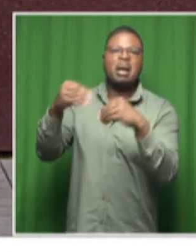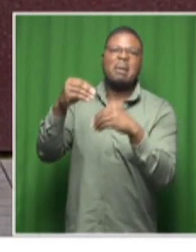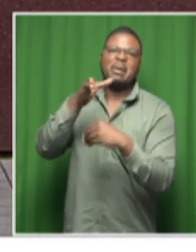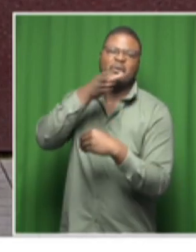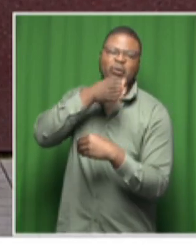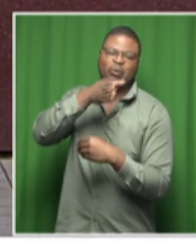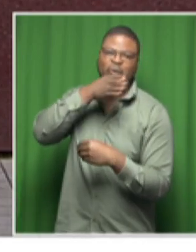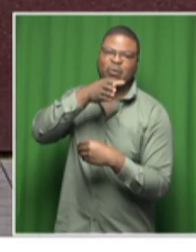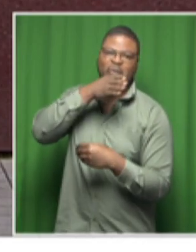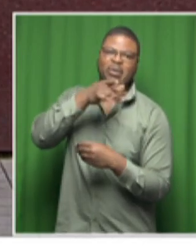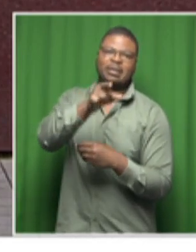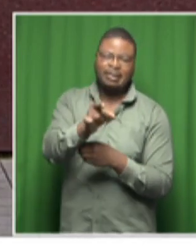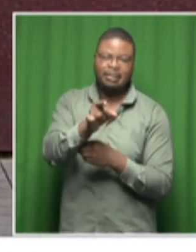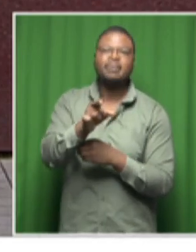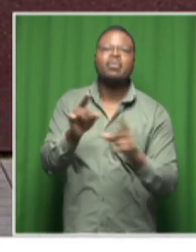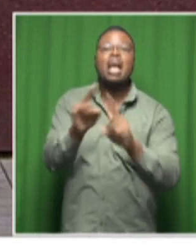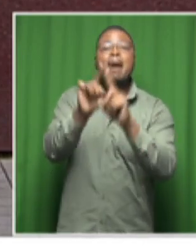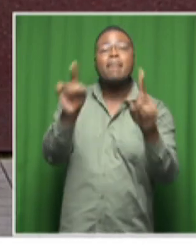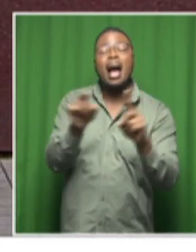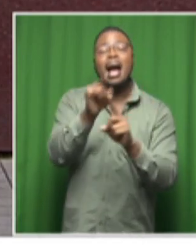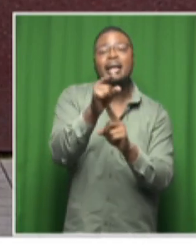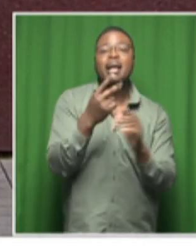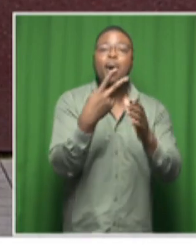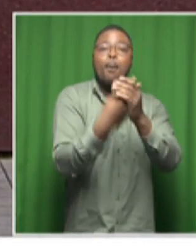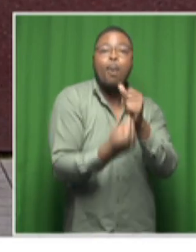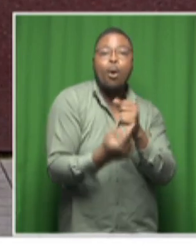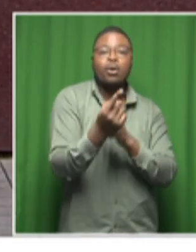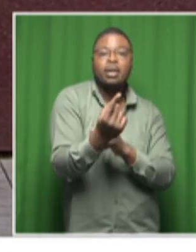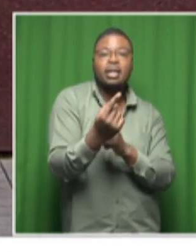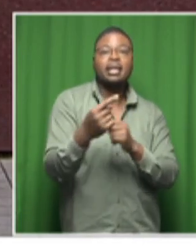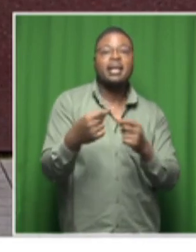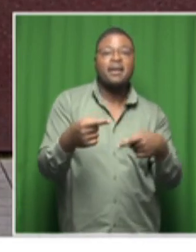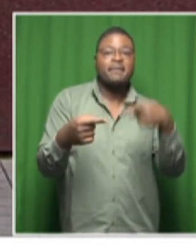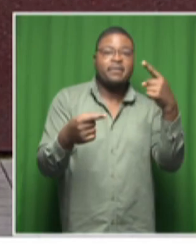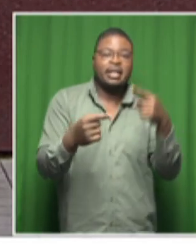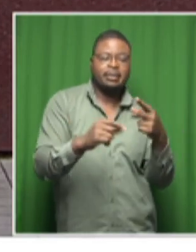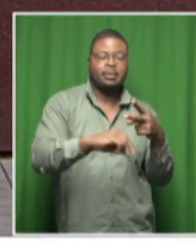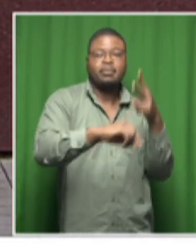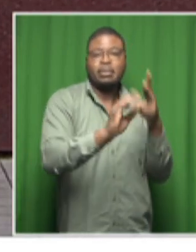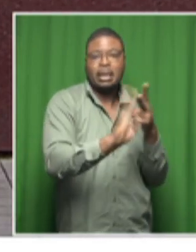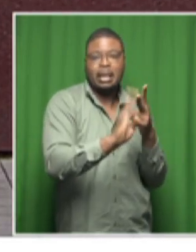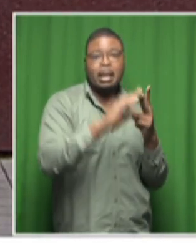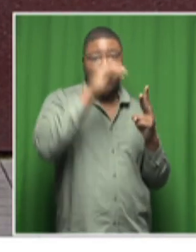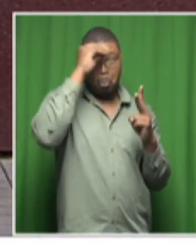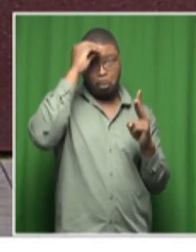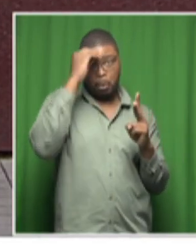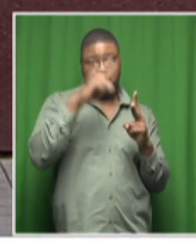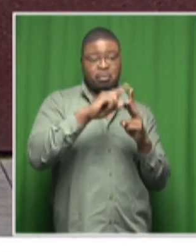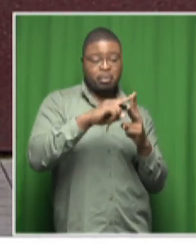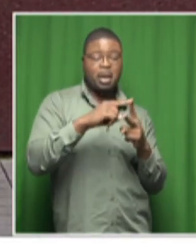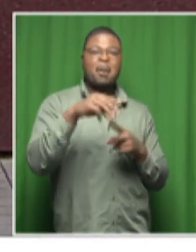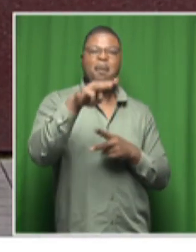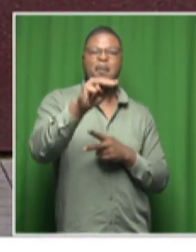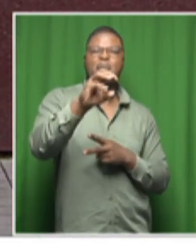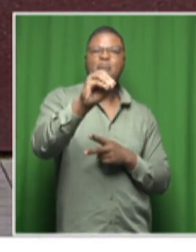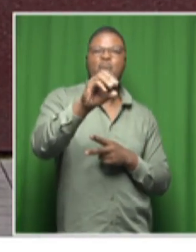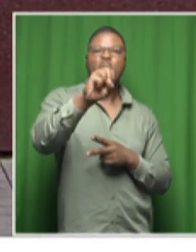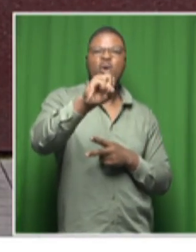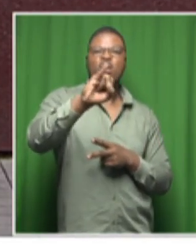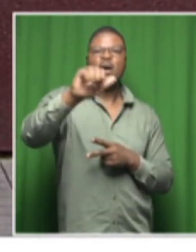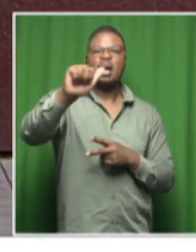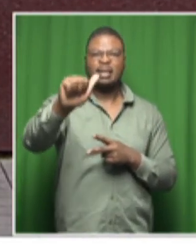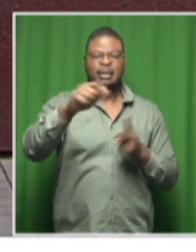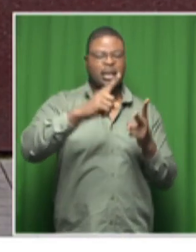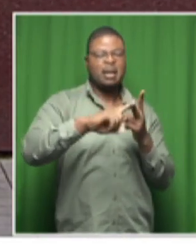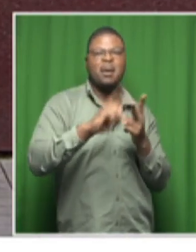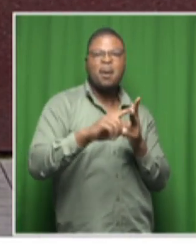scrutiny, in fact, on both of the first and the second witnesses, Thabo Musia, who was the forensic detective, and of course